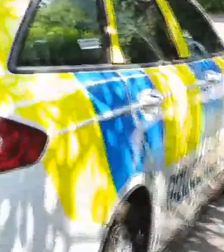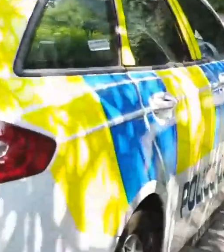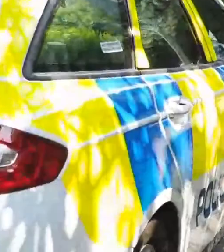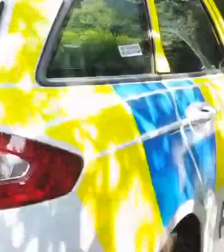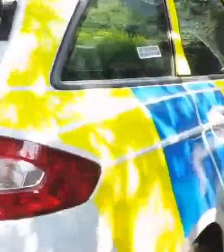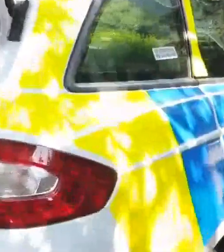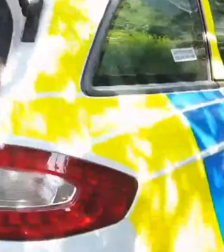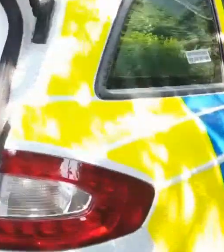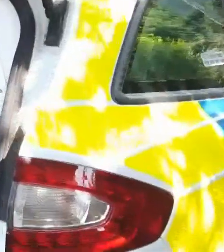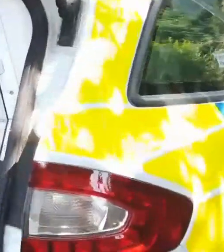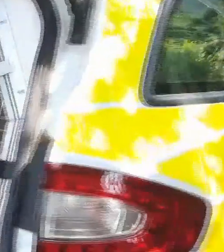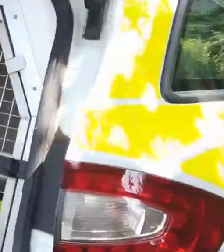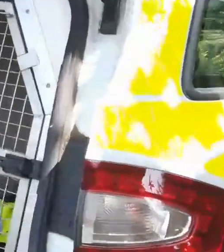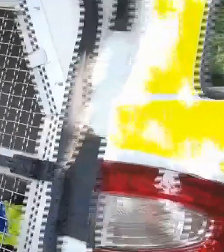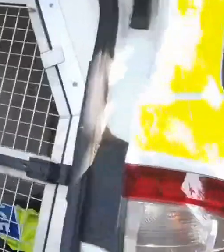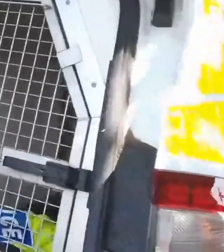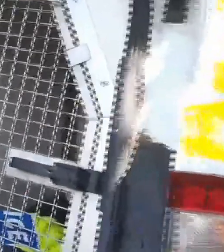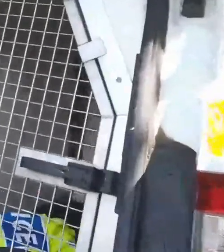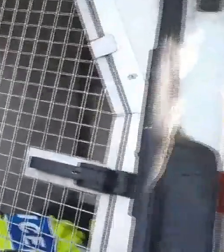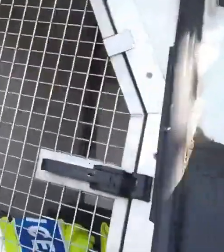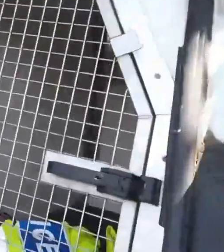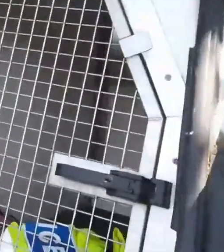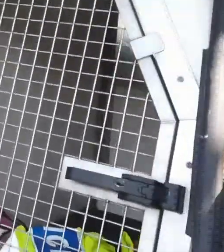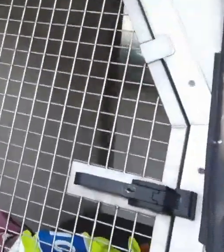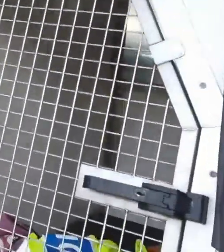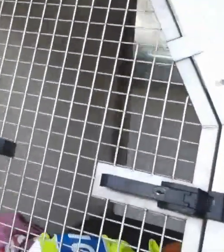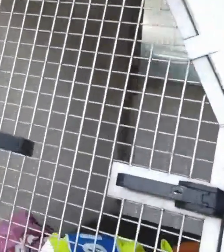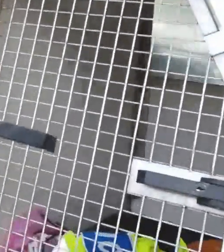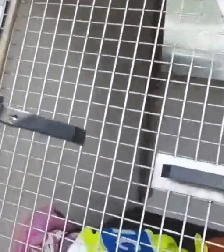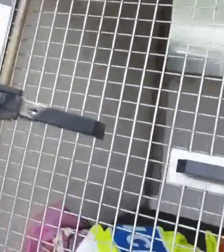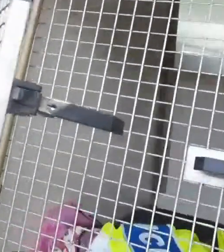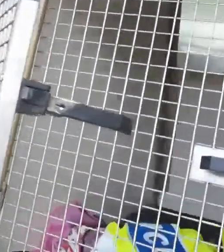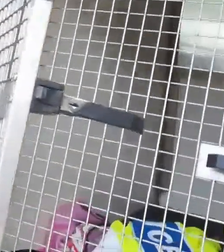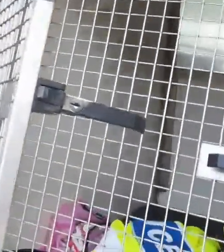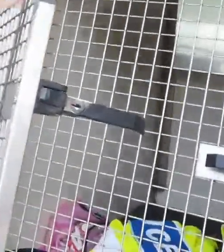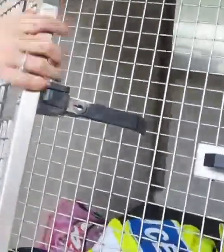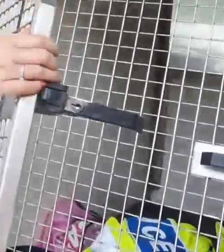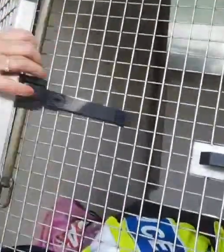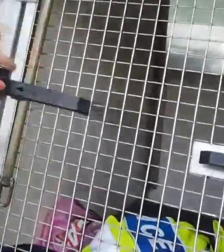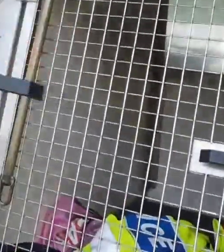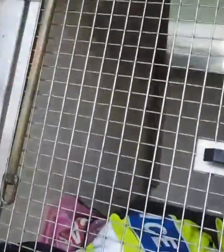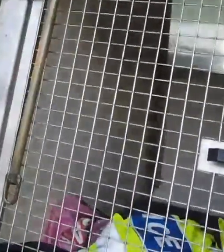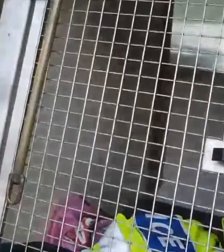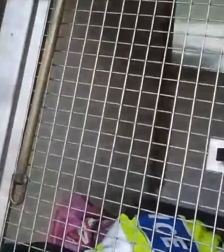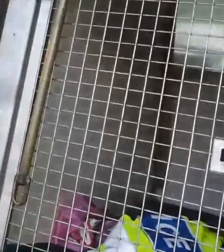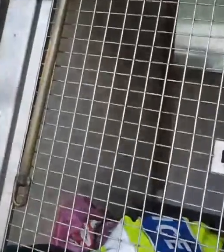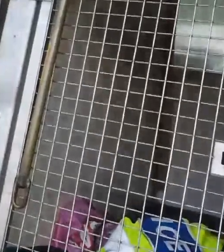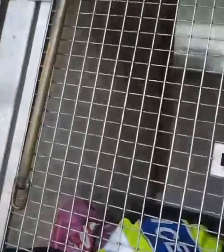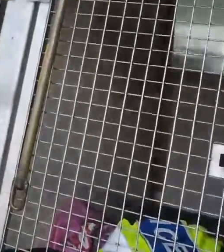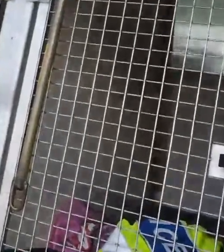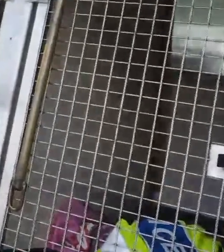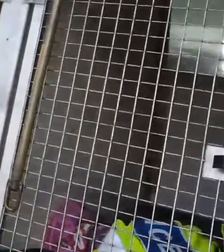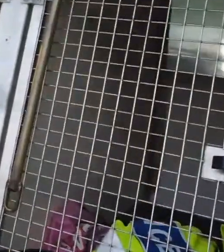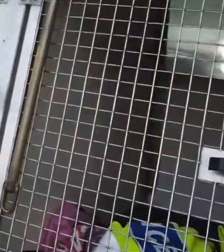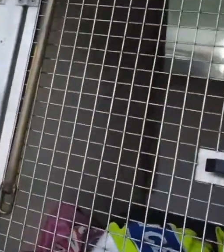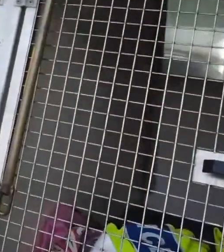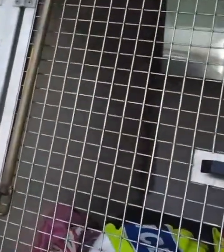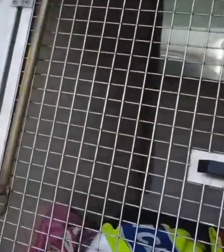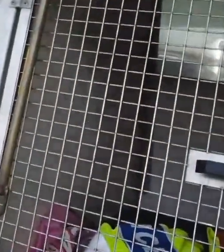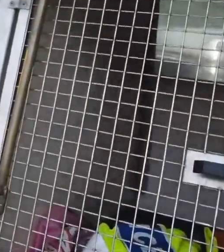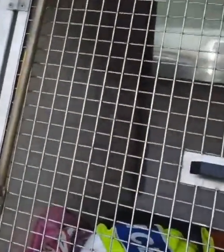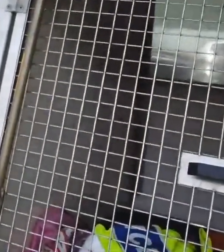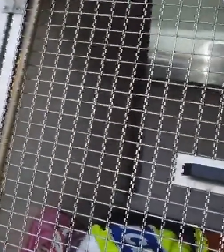And yeah, that can range from tracking to find people, building searches, looking for items of property people have